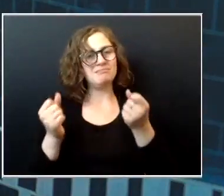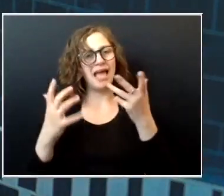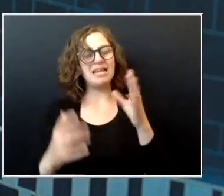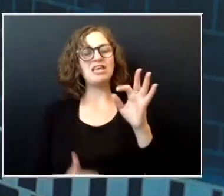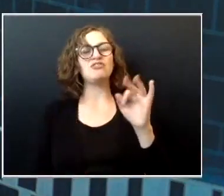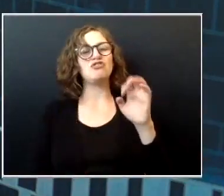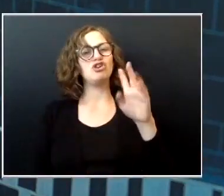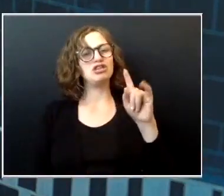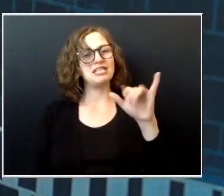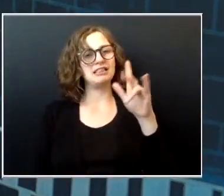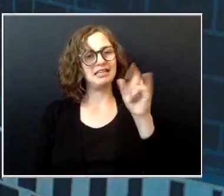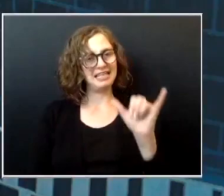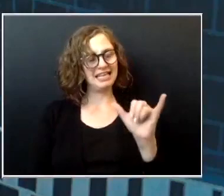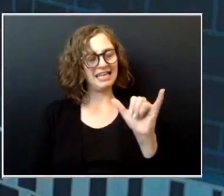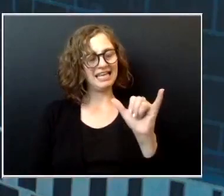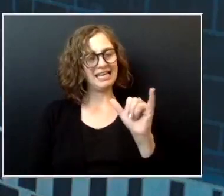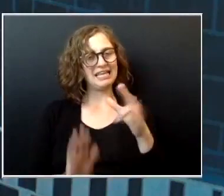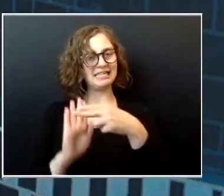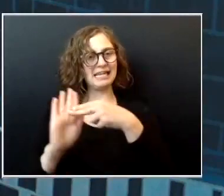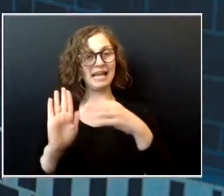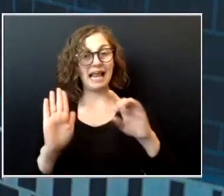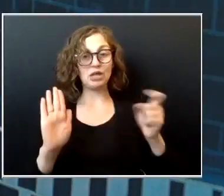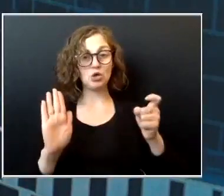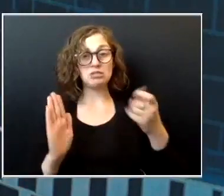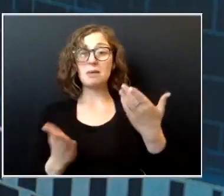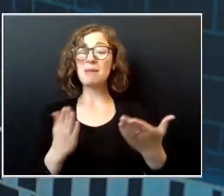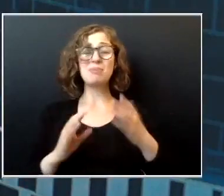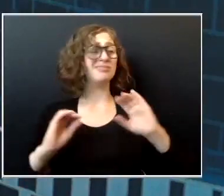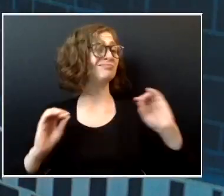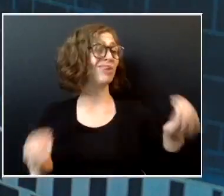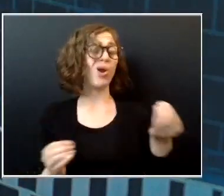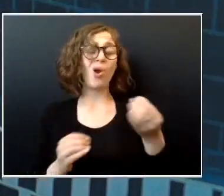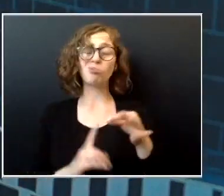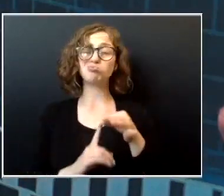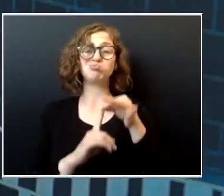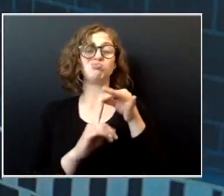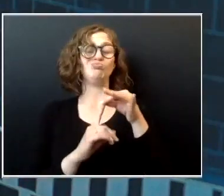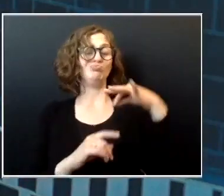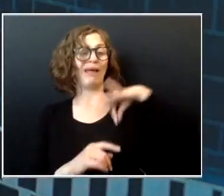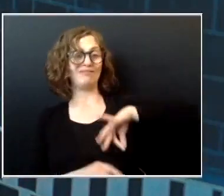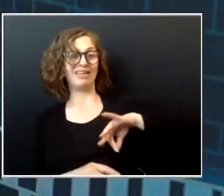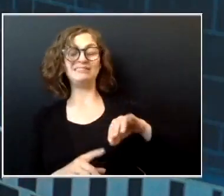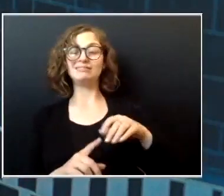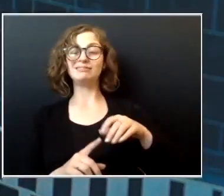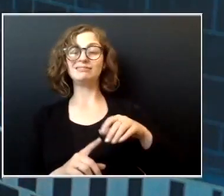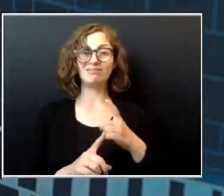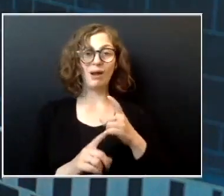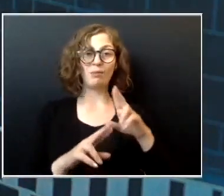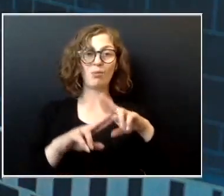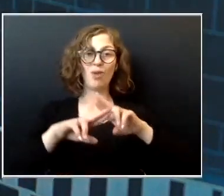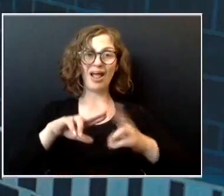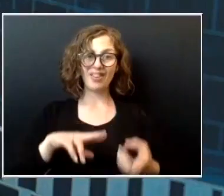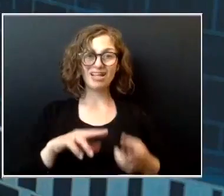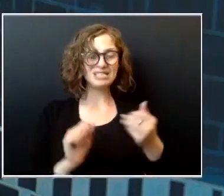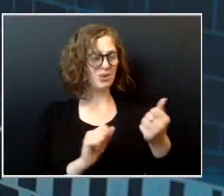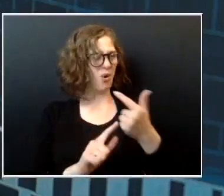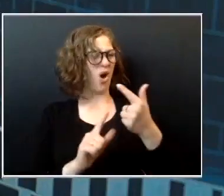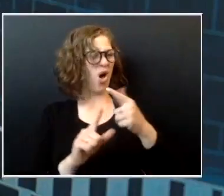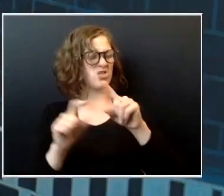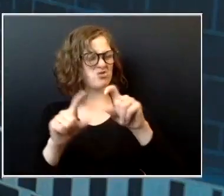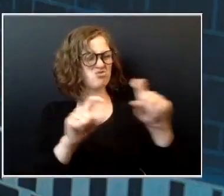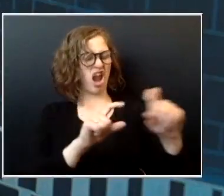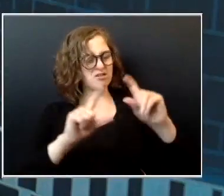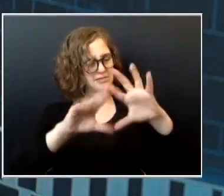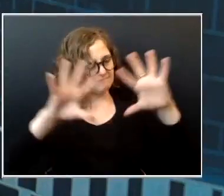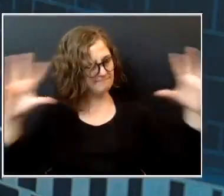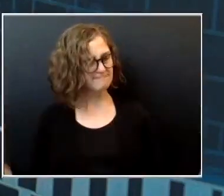might not benefit from weight loss, and a lot of the trials that have been done just kind of group everyone together, and so it's hard to really parse